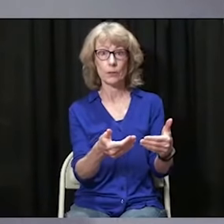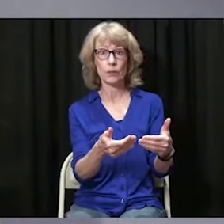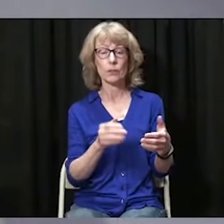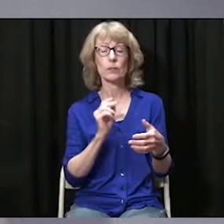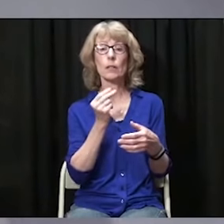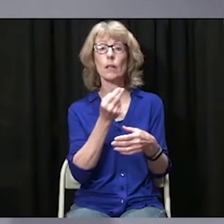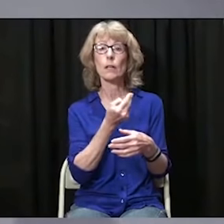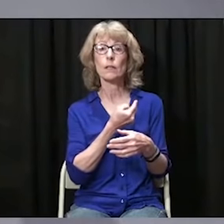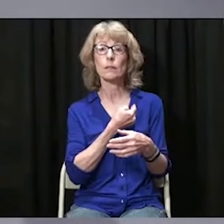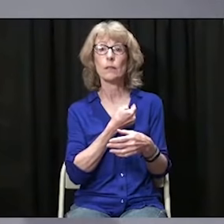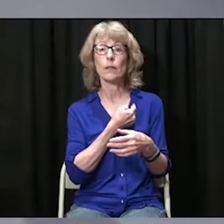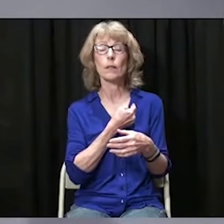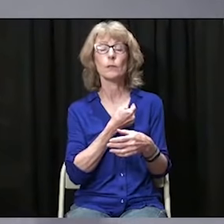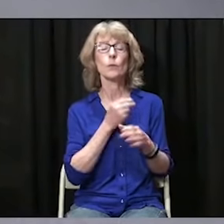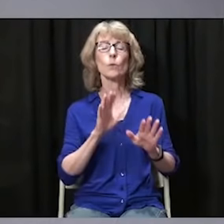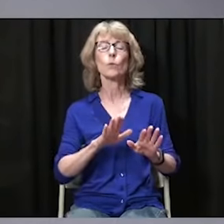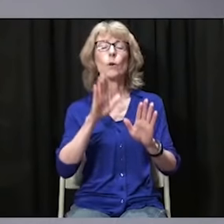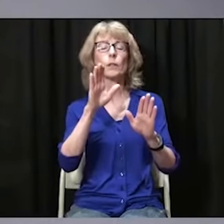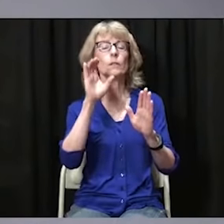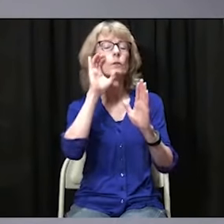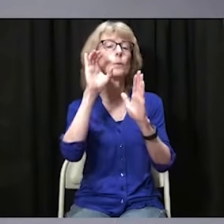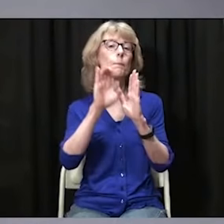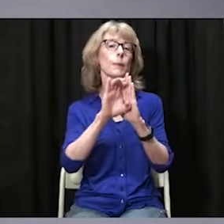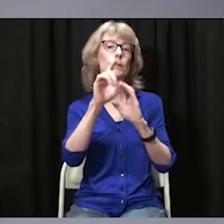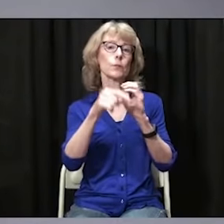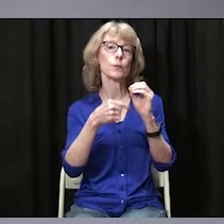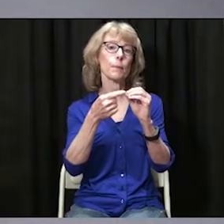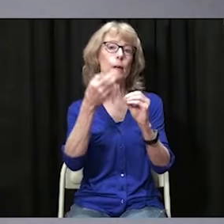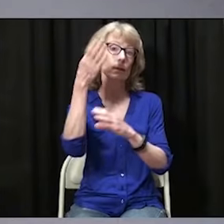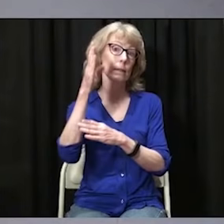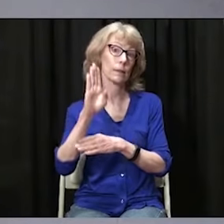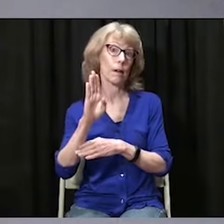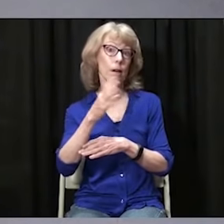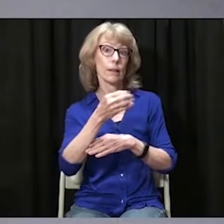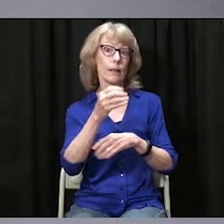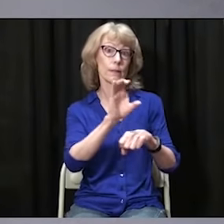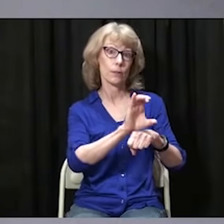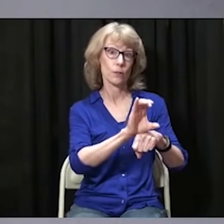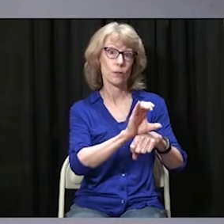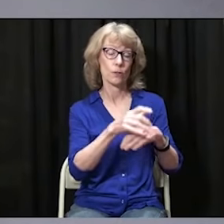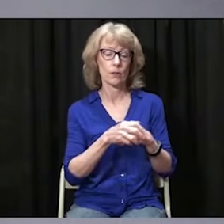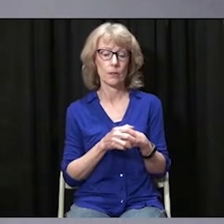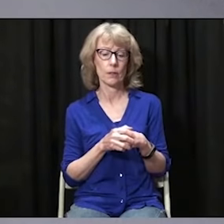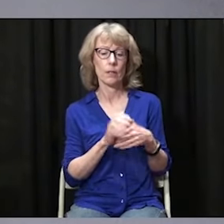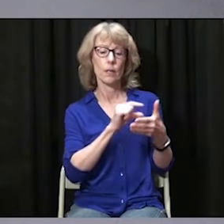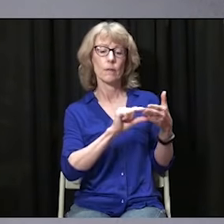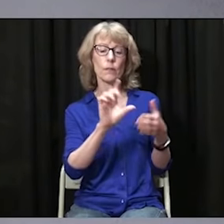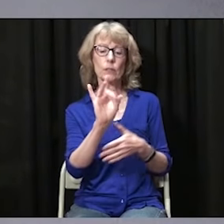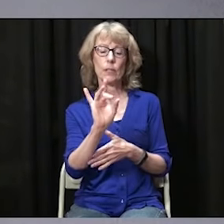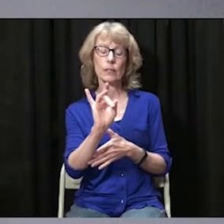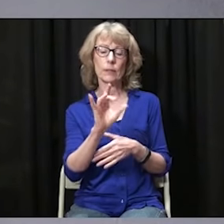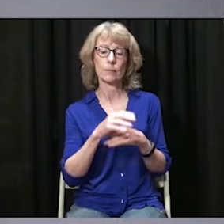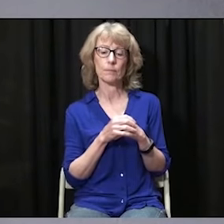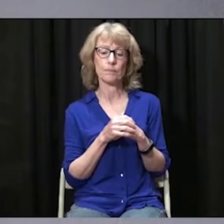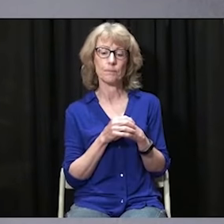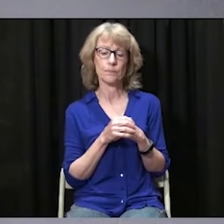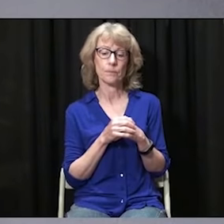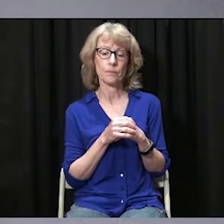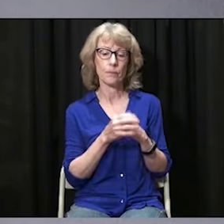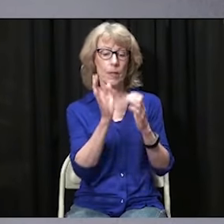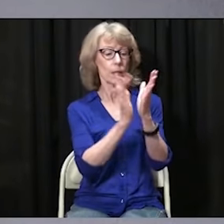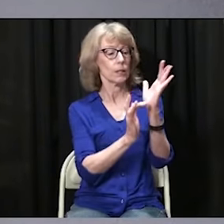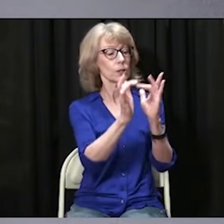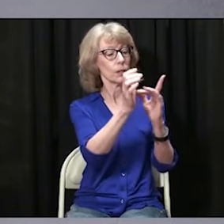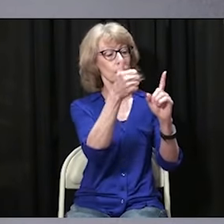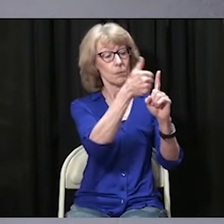actually what he said the church was? I'll read it again. He said in verse 18, Jesus is the